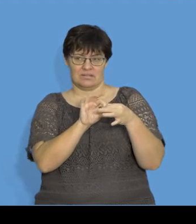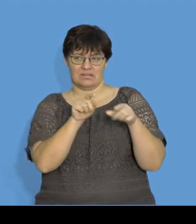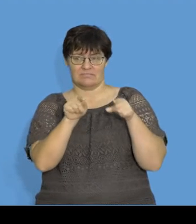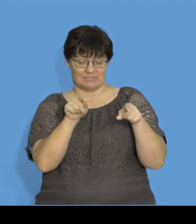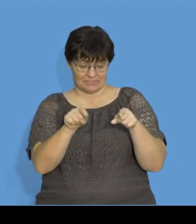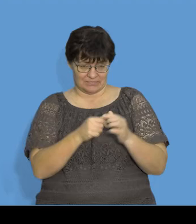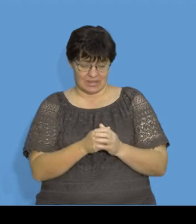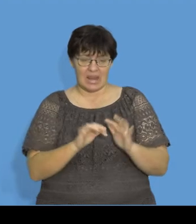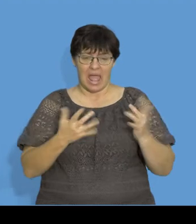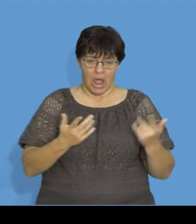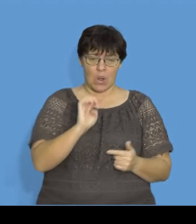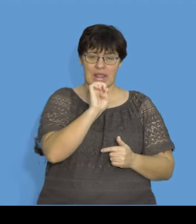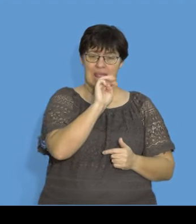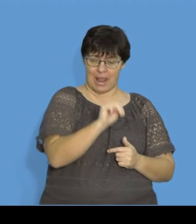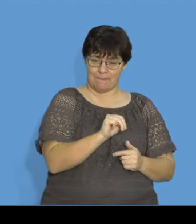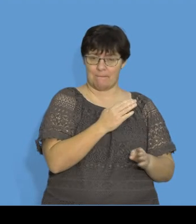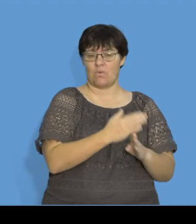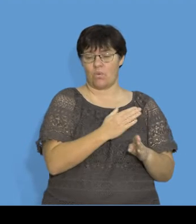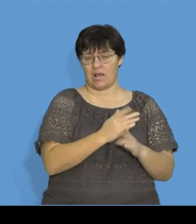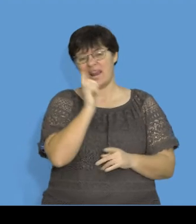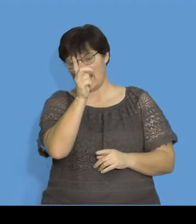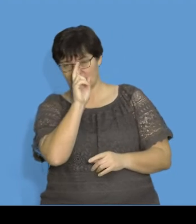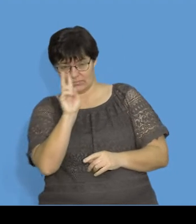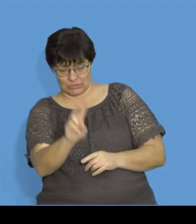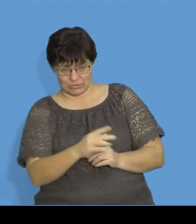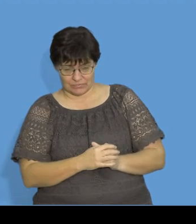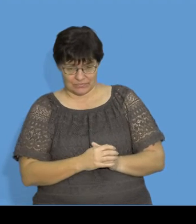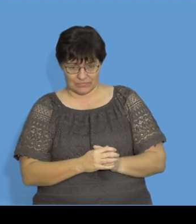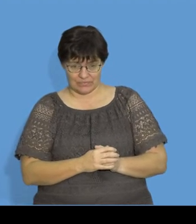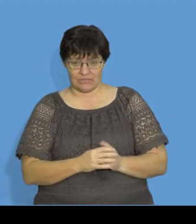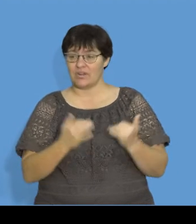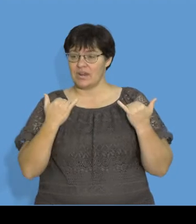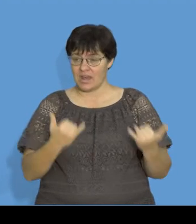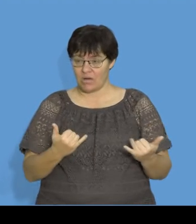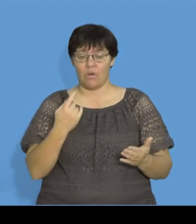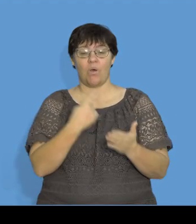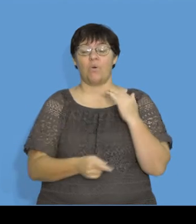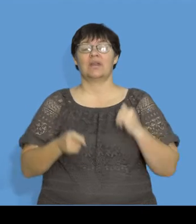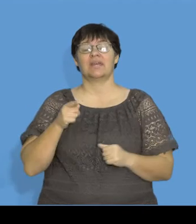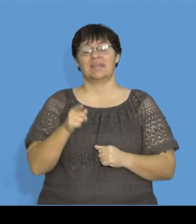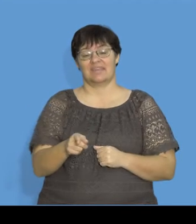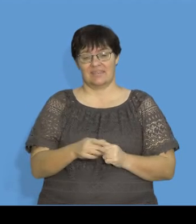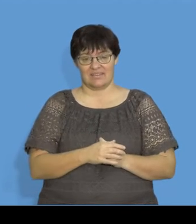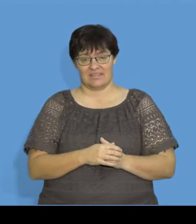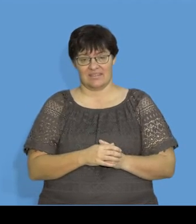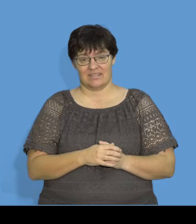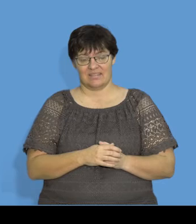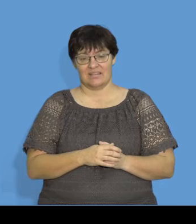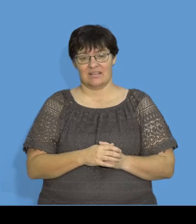two and how mechanical works, how mechanical energy works. But for now, it's just about the fact that